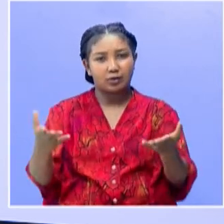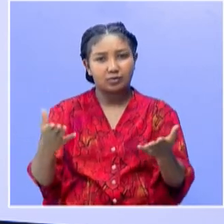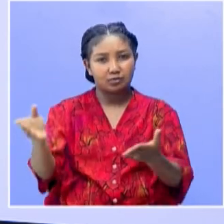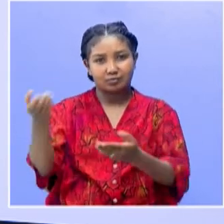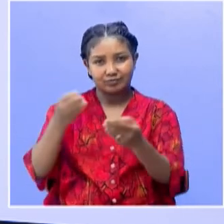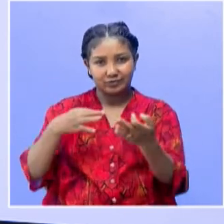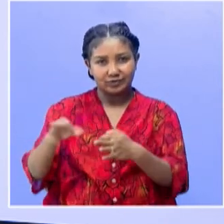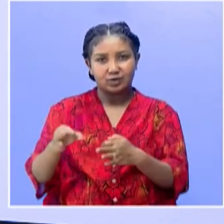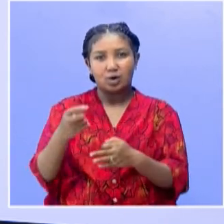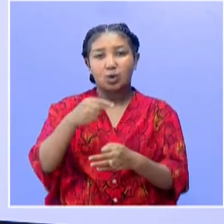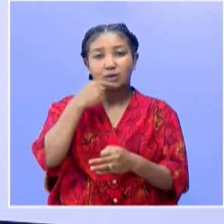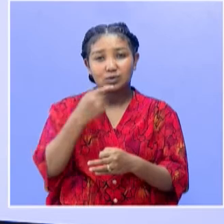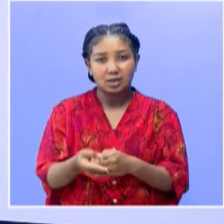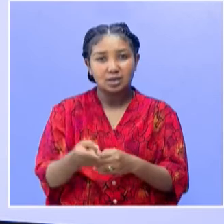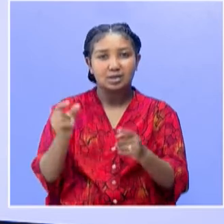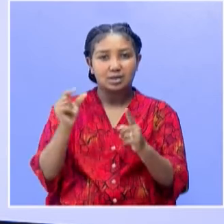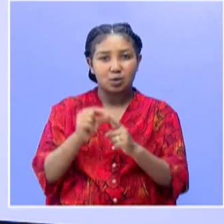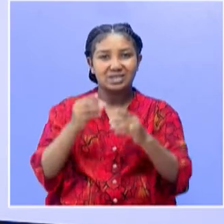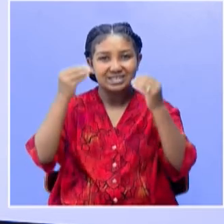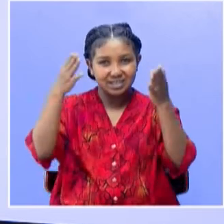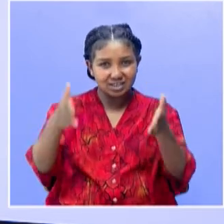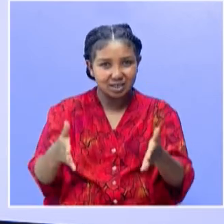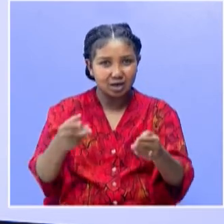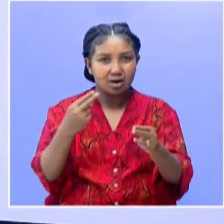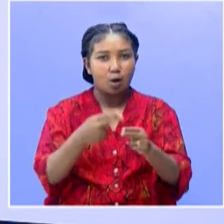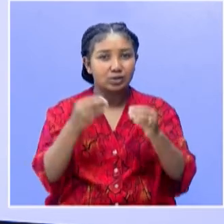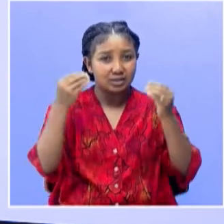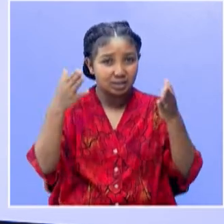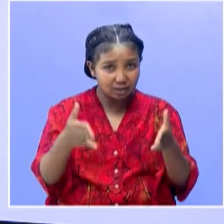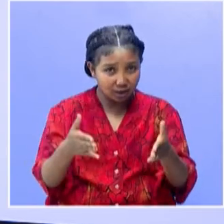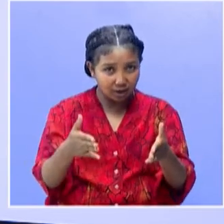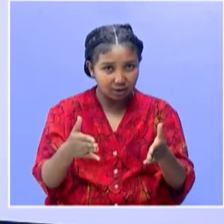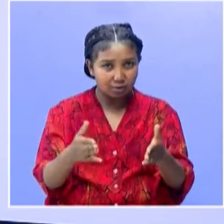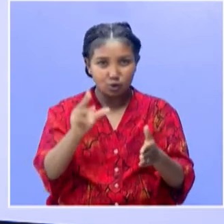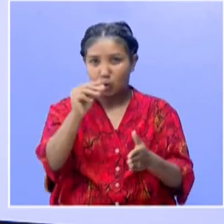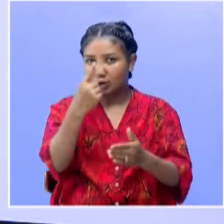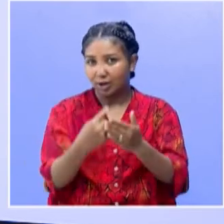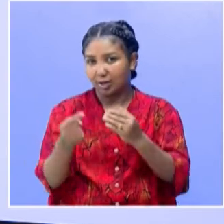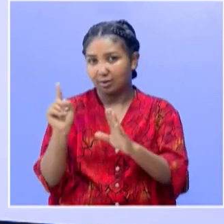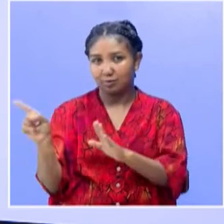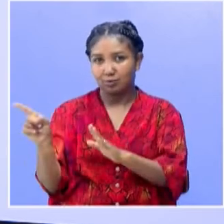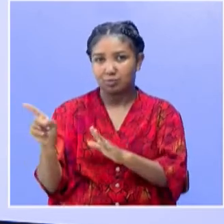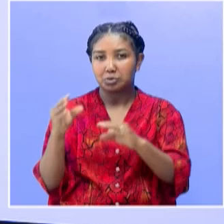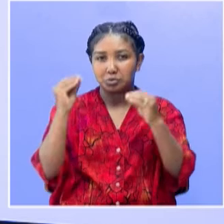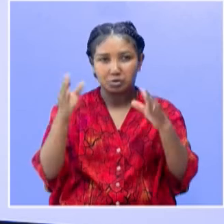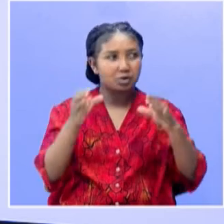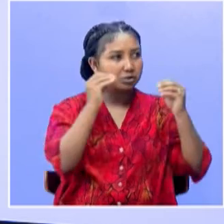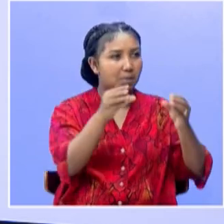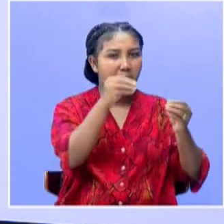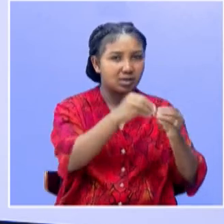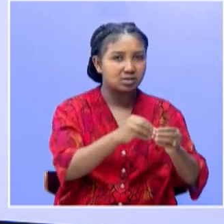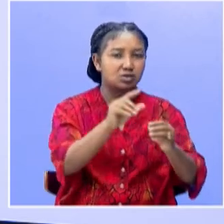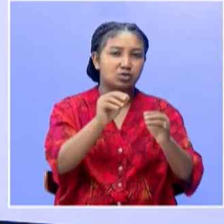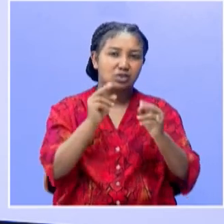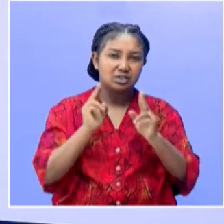I told you. Or when you say the word teacher, the noun teacher, it's not only for me. It's for the mathematics,